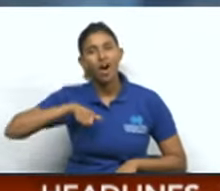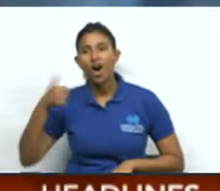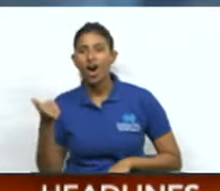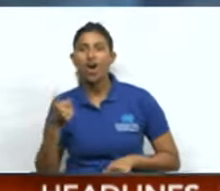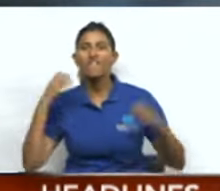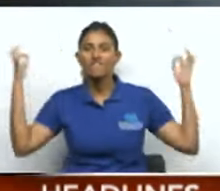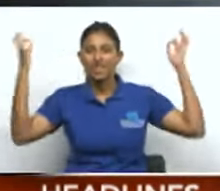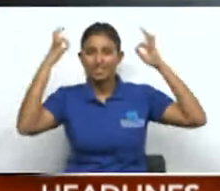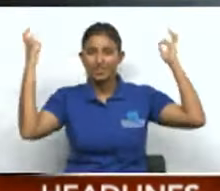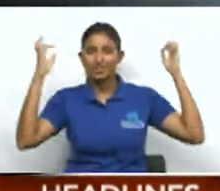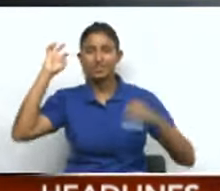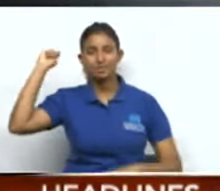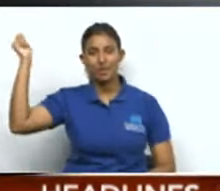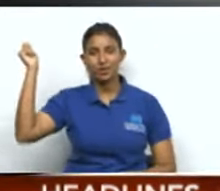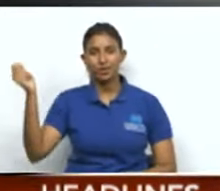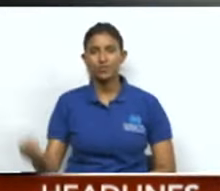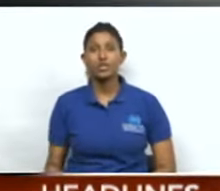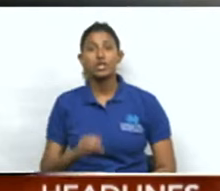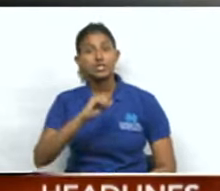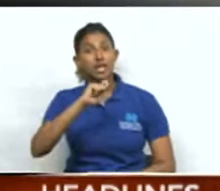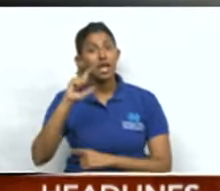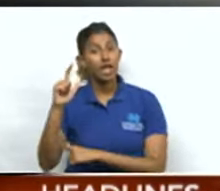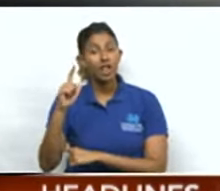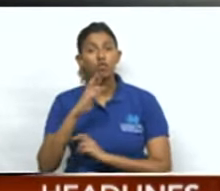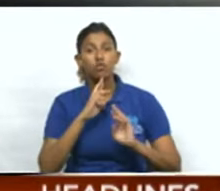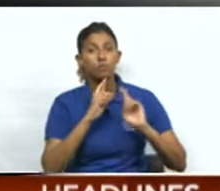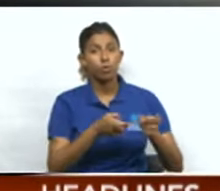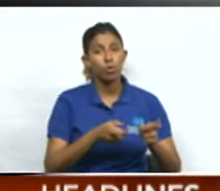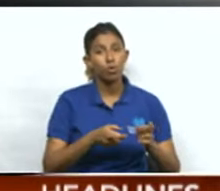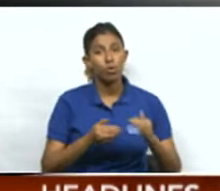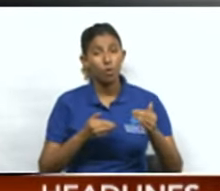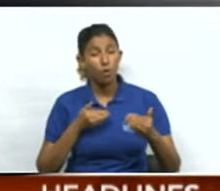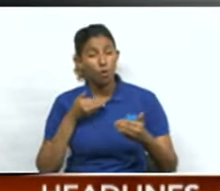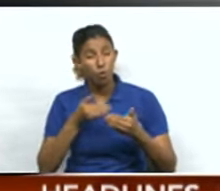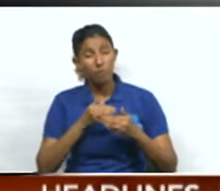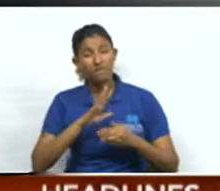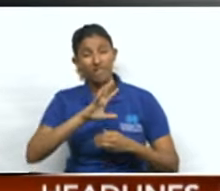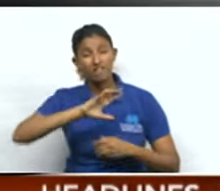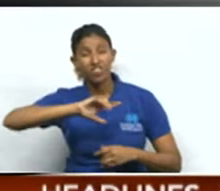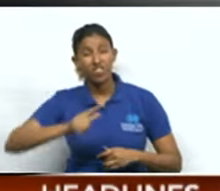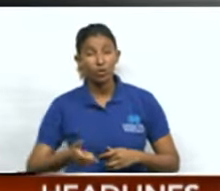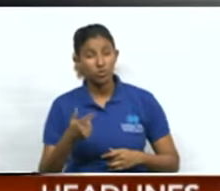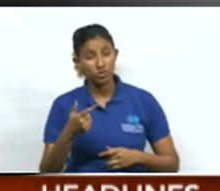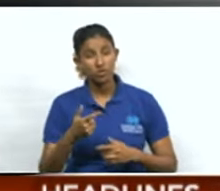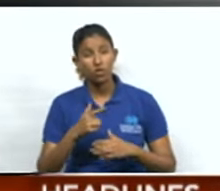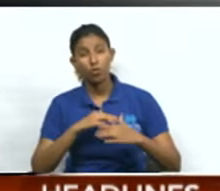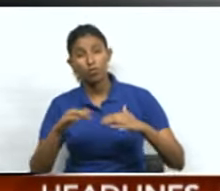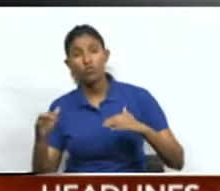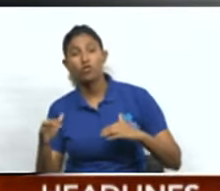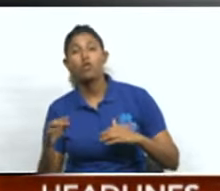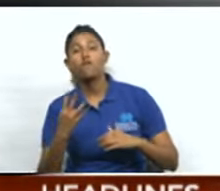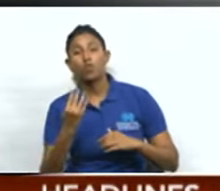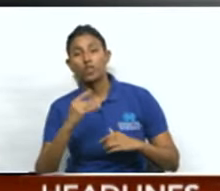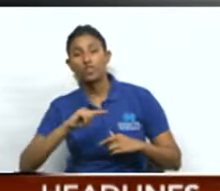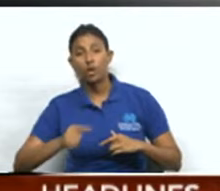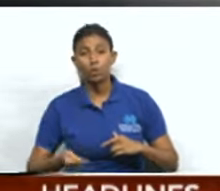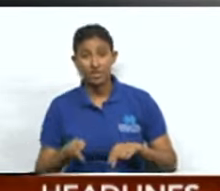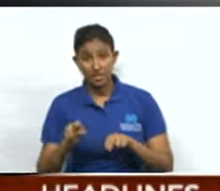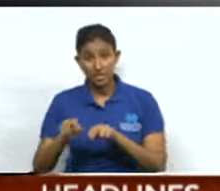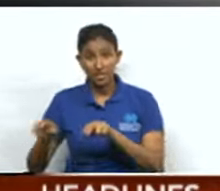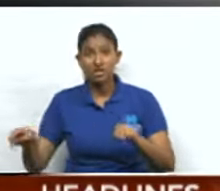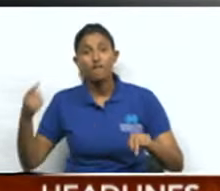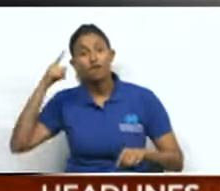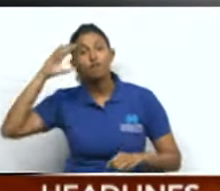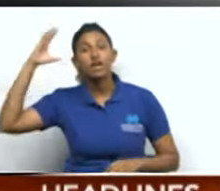island. Caribbean Airlines reported that nearly 5,000 out of the over 14,000 seats allocated for the Tobago Carnival